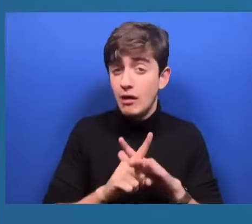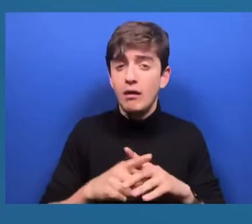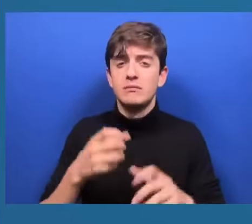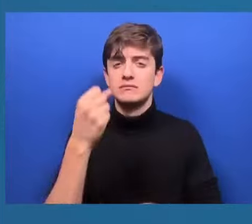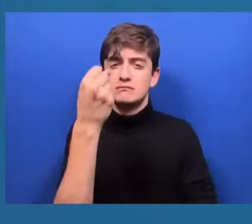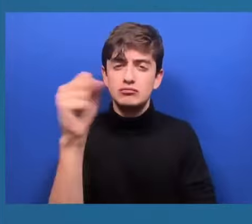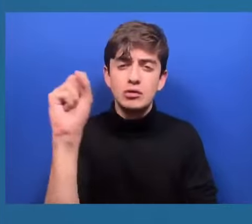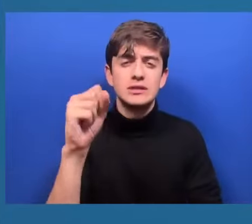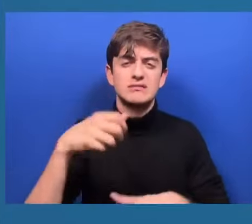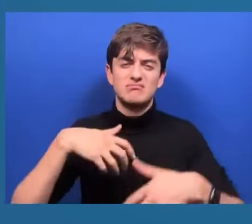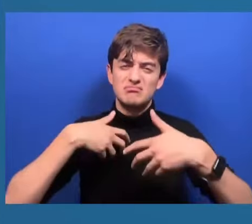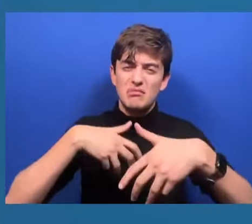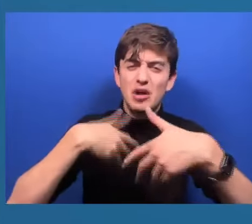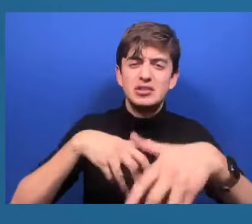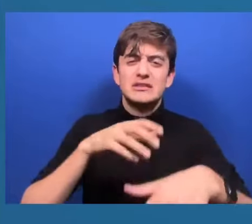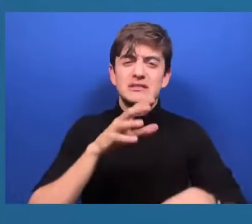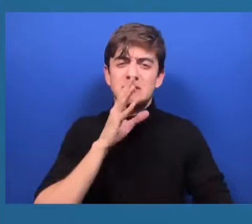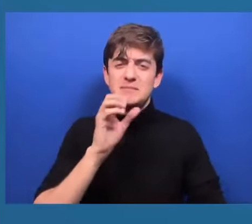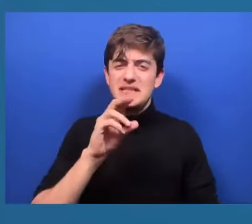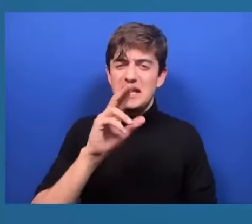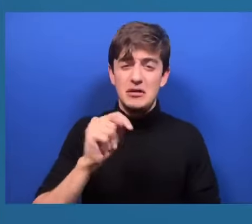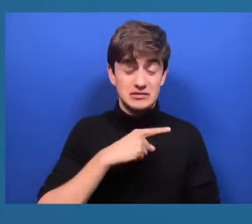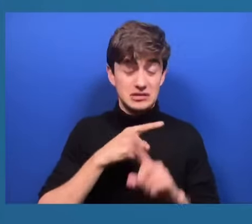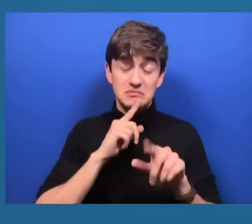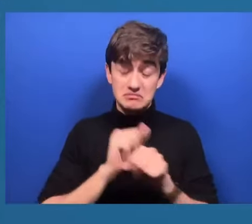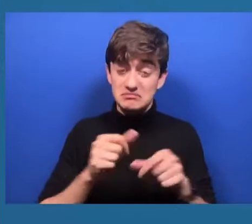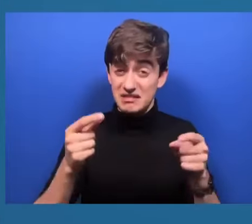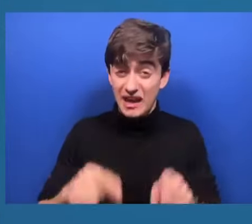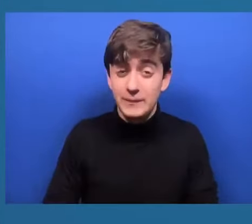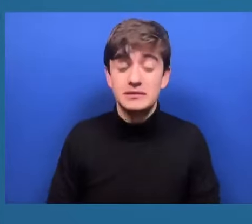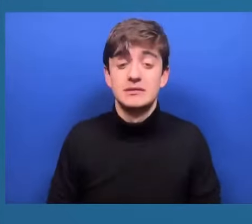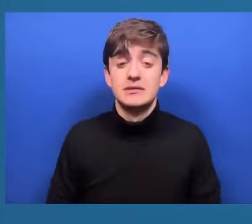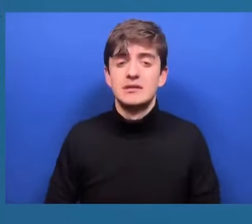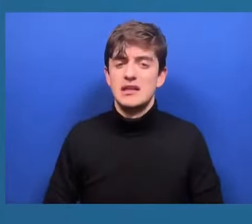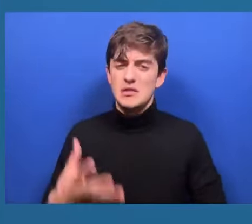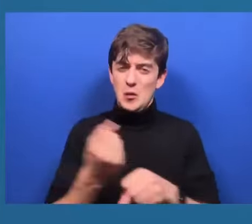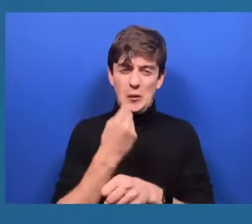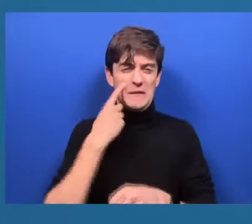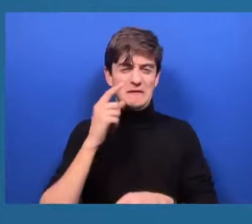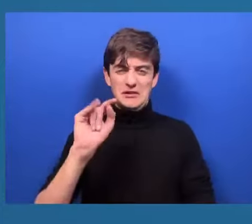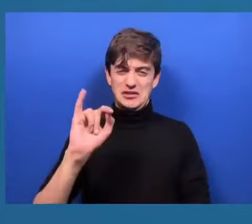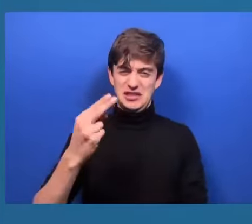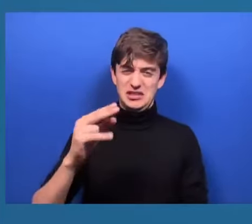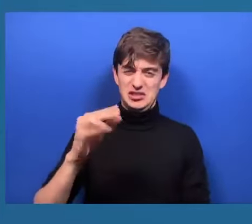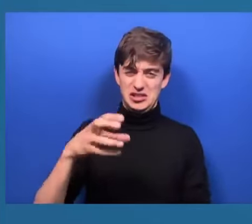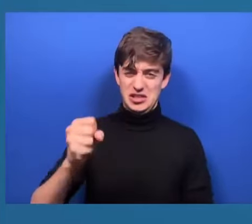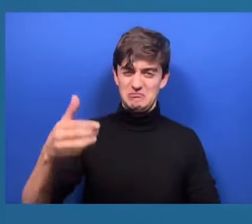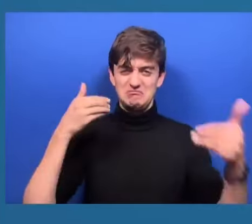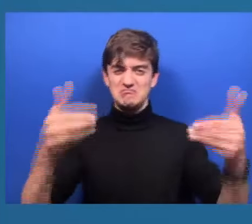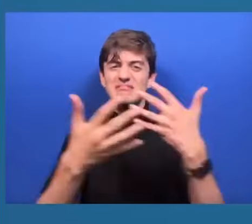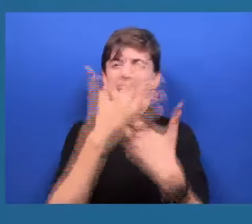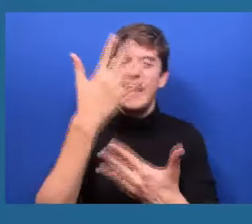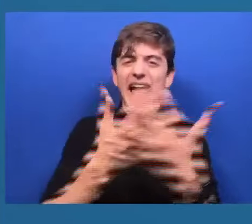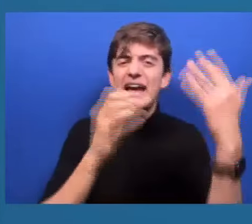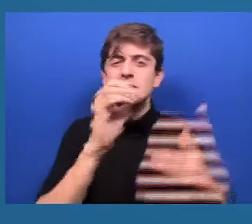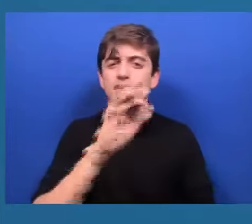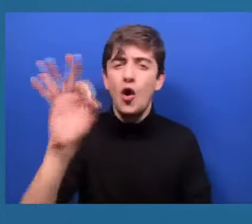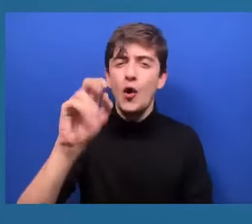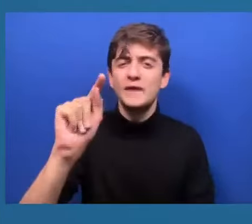speaking out until we do. Let's win this for Tish James. Hands off Tish. Hands off Tish. Hands off